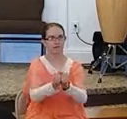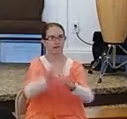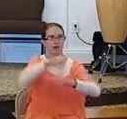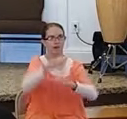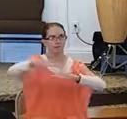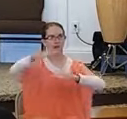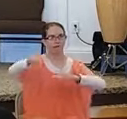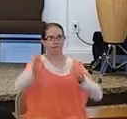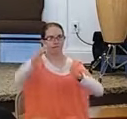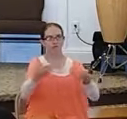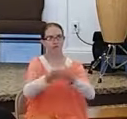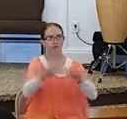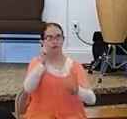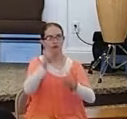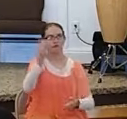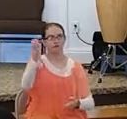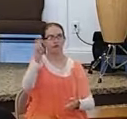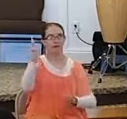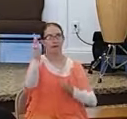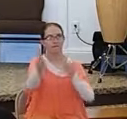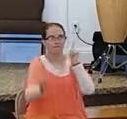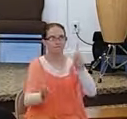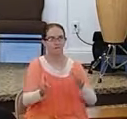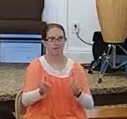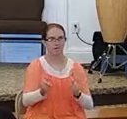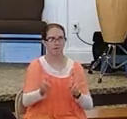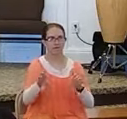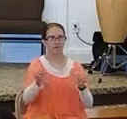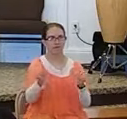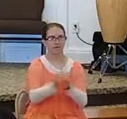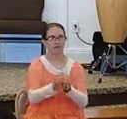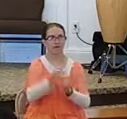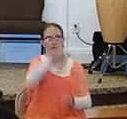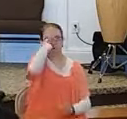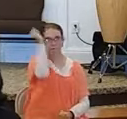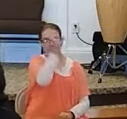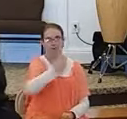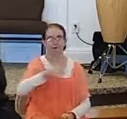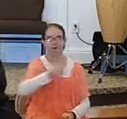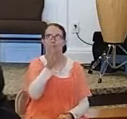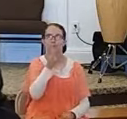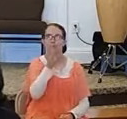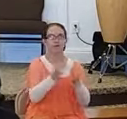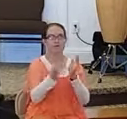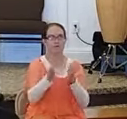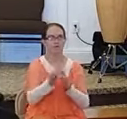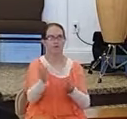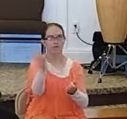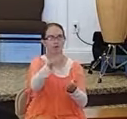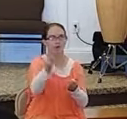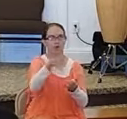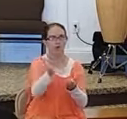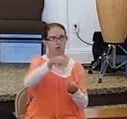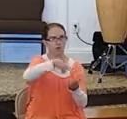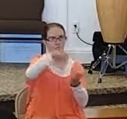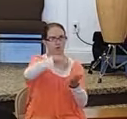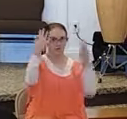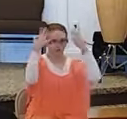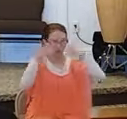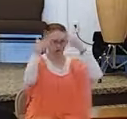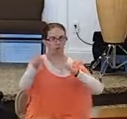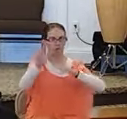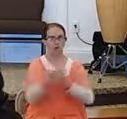upper room, 120 people, including Mary, the mother of Jesus, when the Holy Ghost fell on them